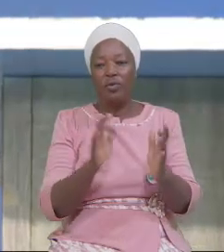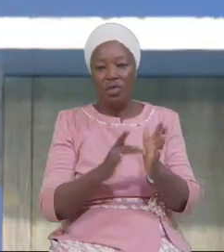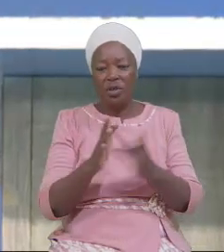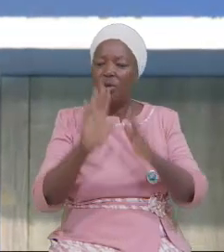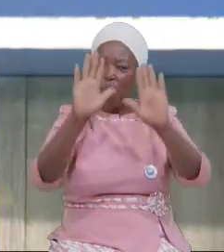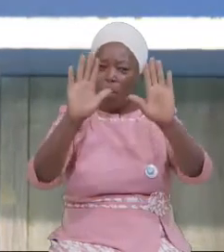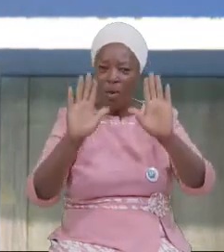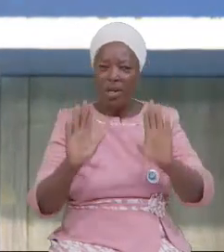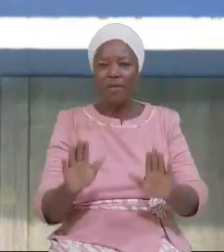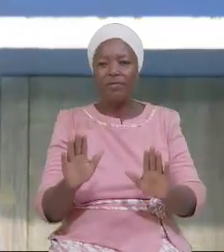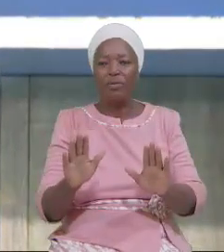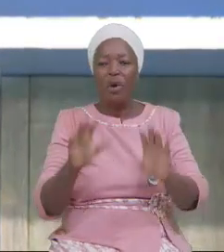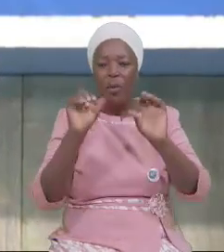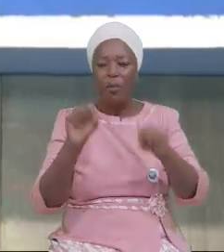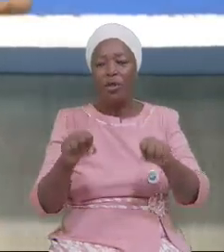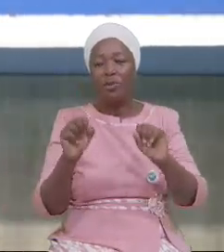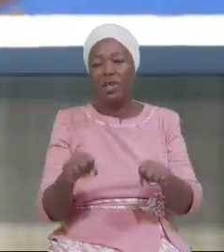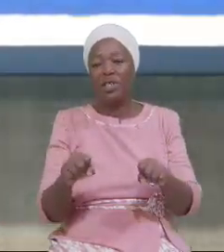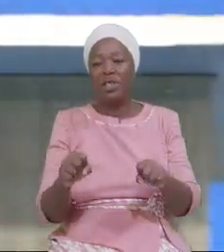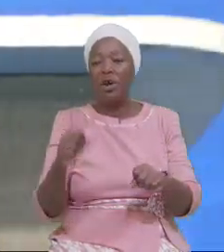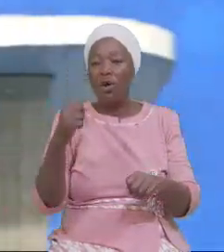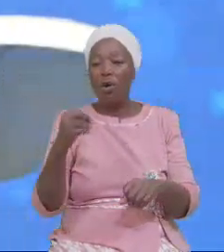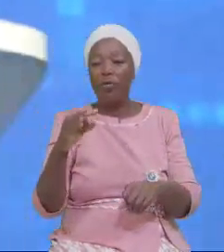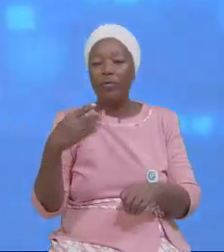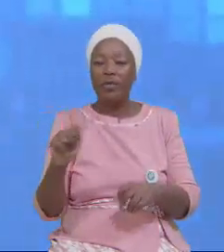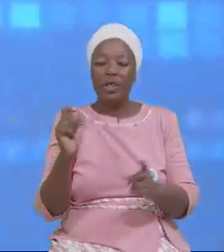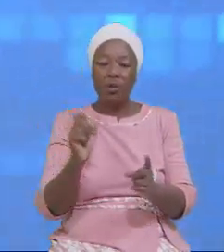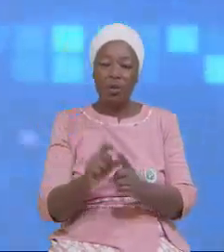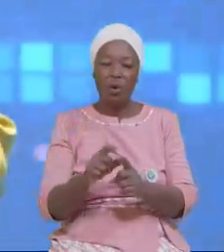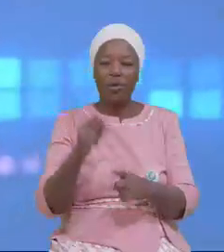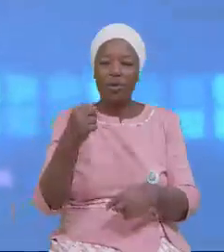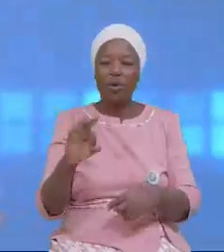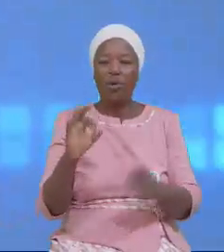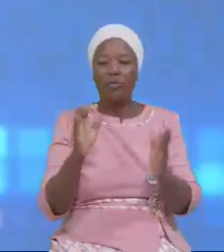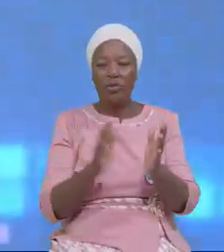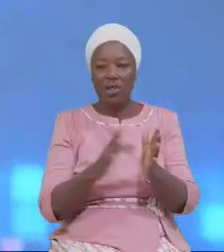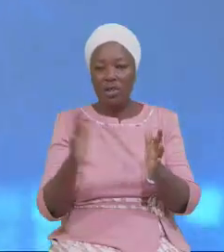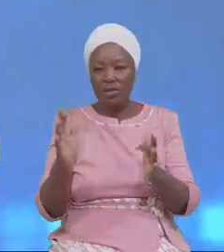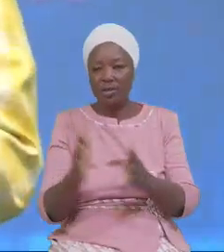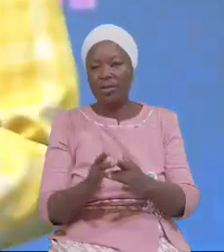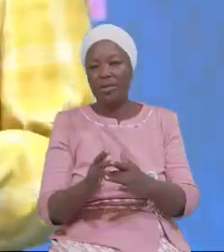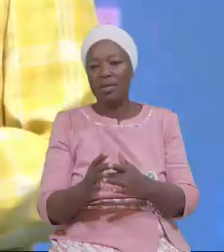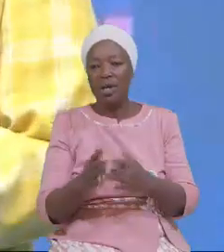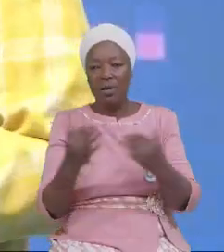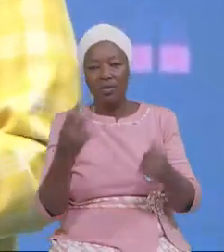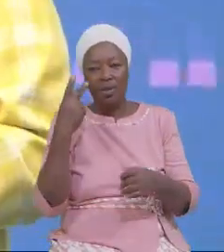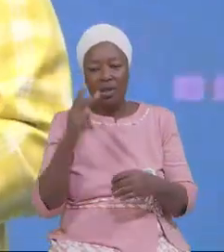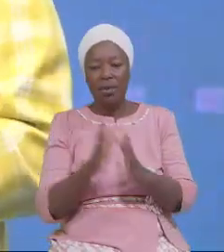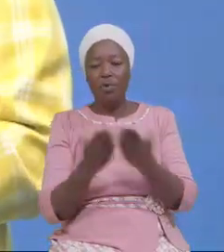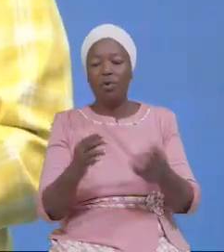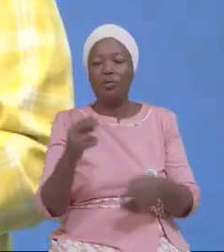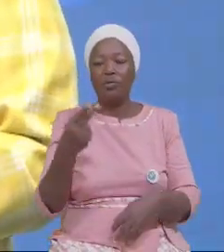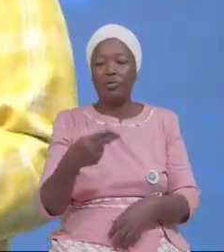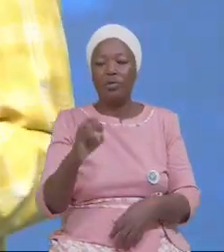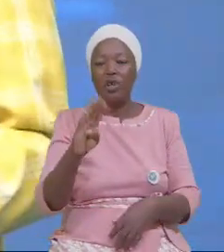Wonderful possibilities of the word of Jesus. I'm looking at Hebrews chapter